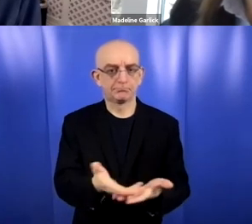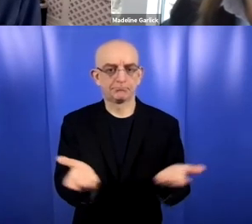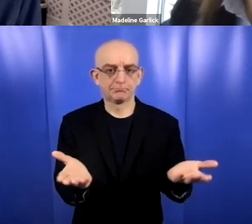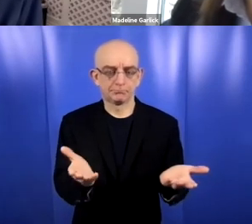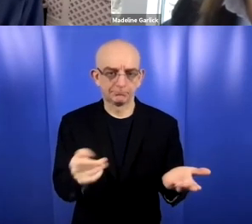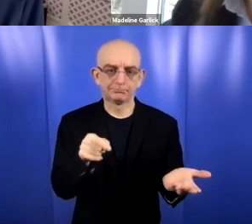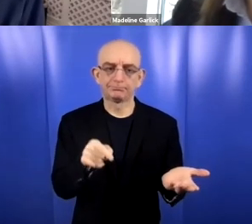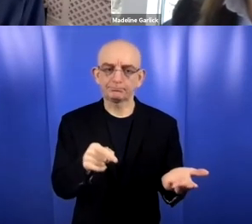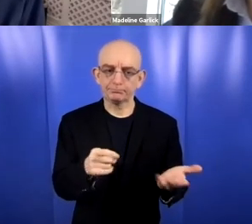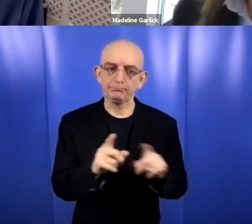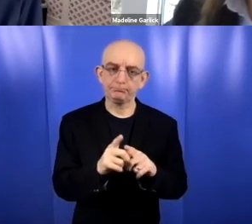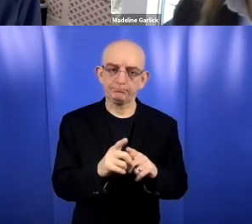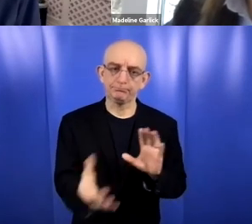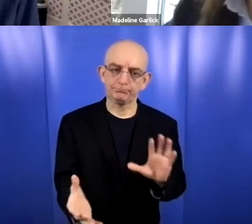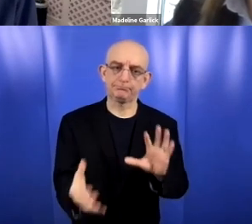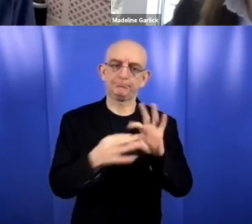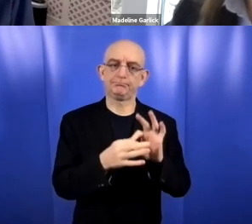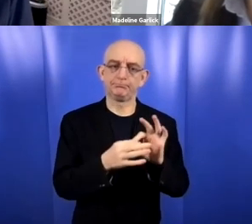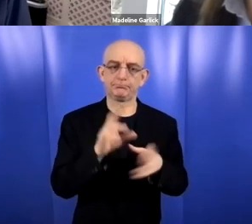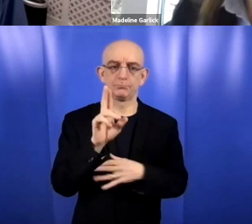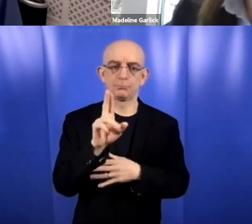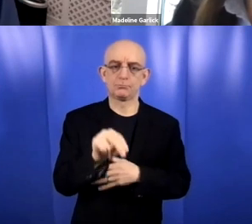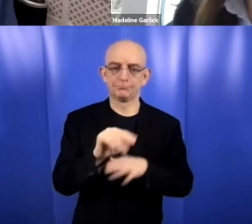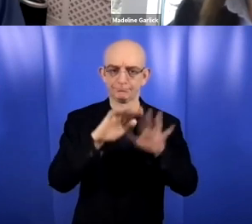where every single